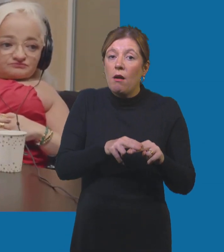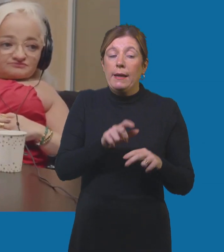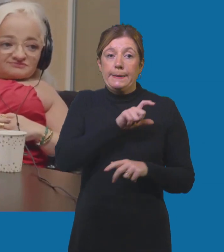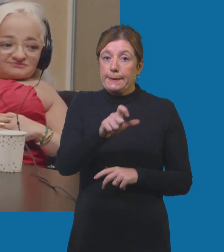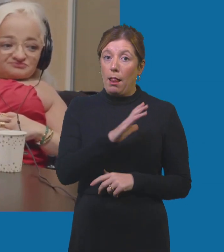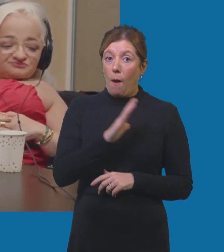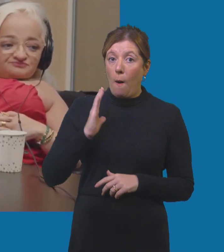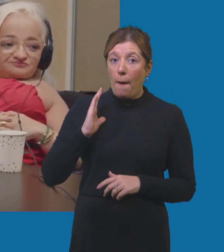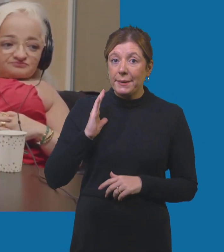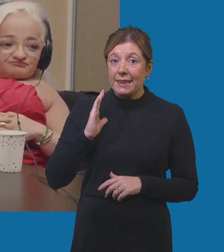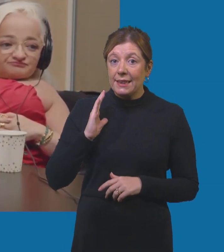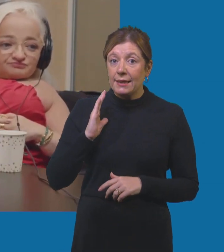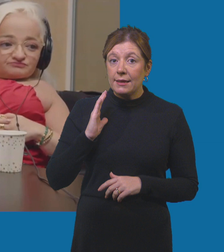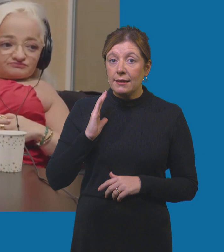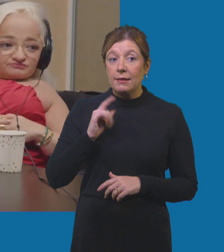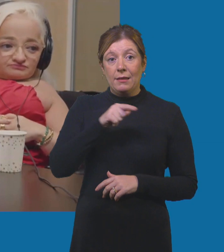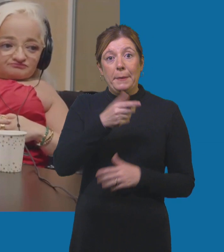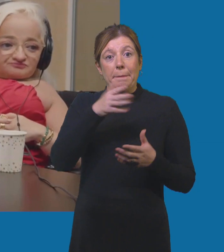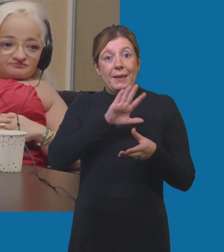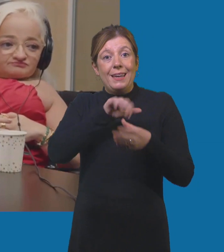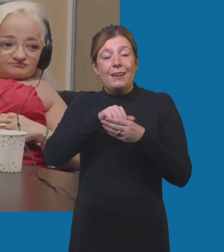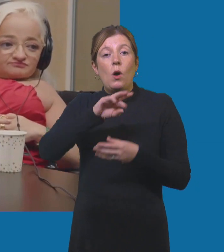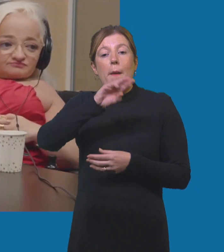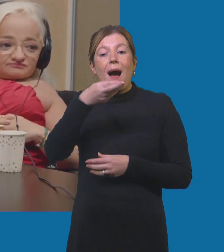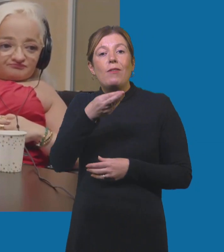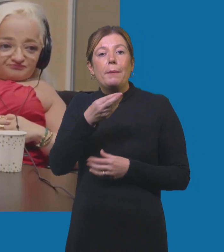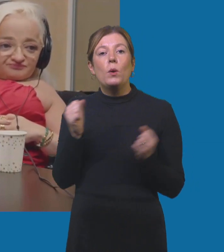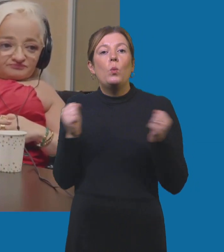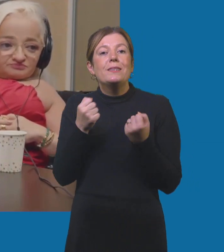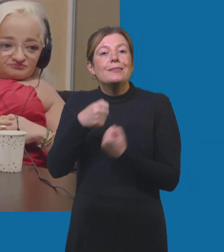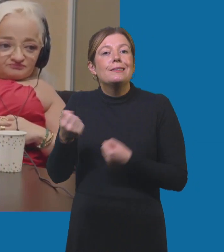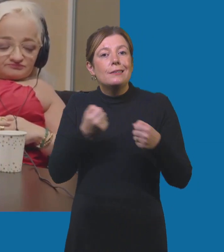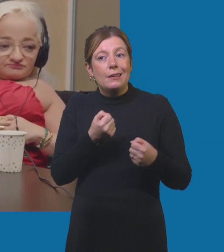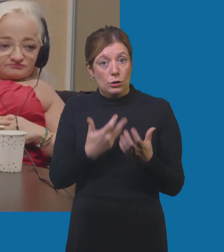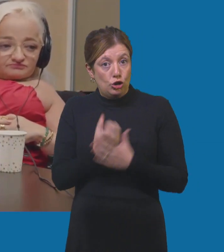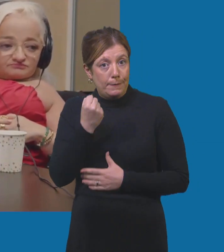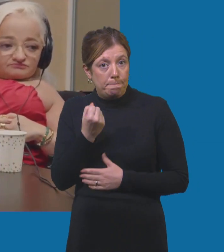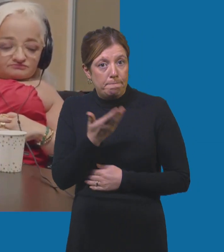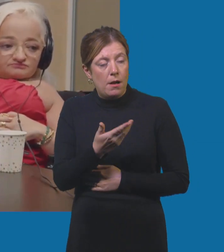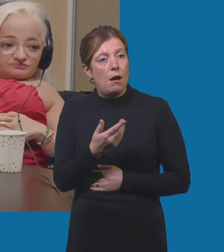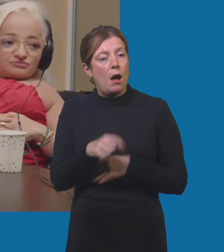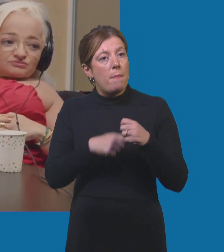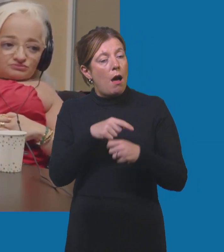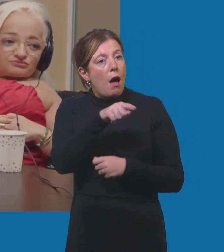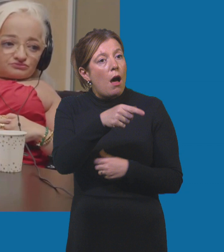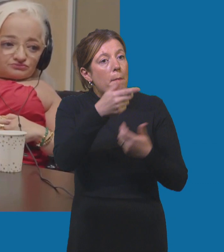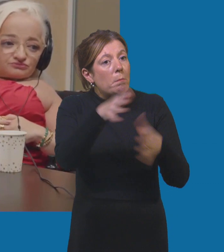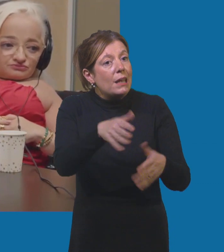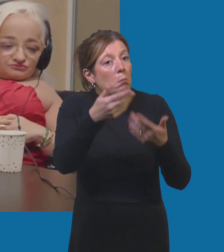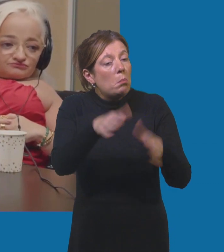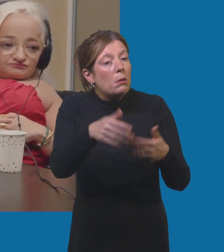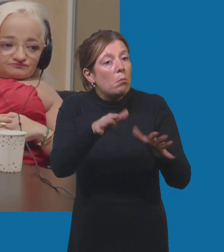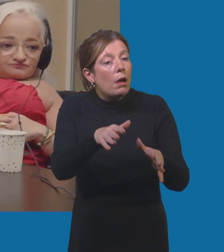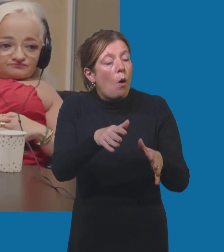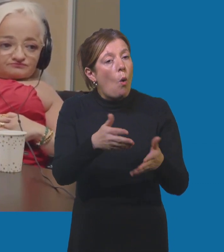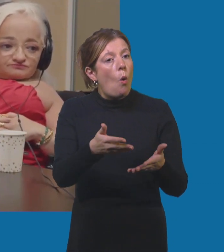army, and he was a Paralympic winter skier. So he'd achieved a lot, and that gave me hope. And that was great. That pulled me out of